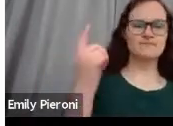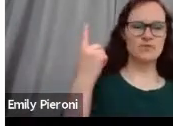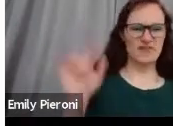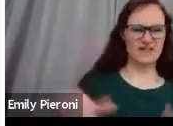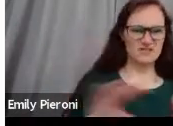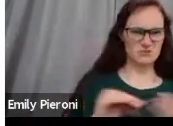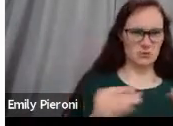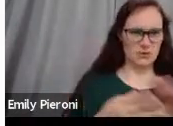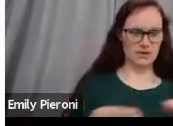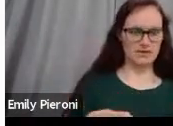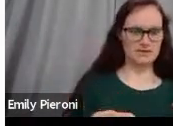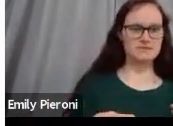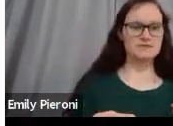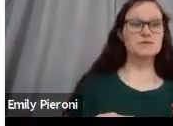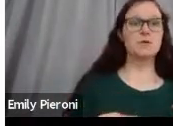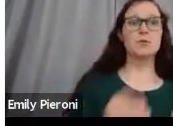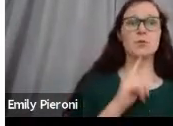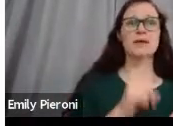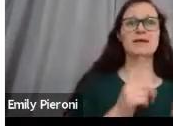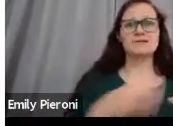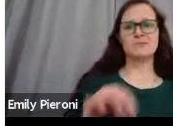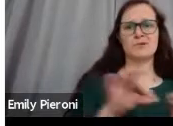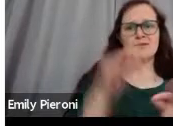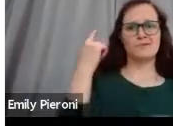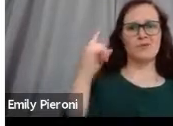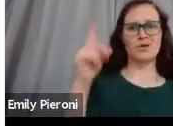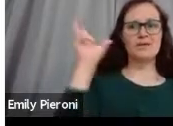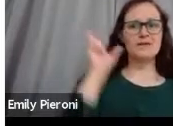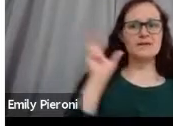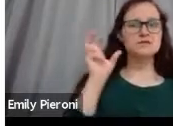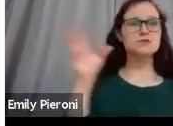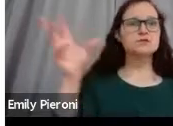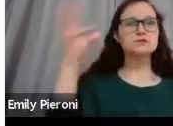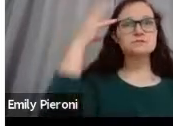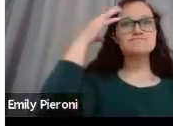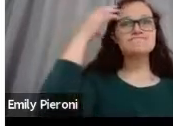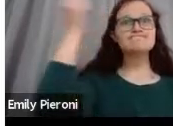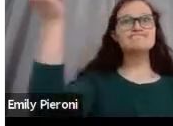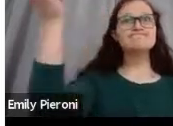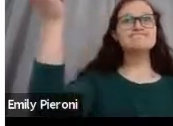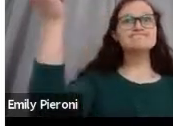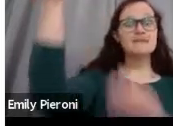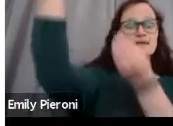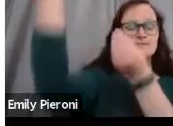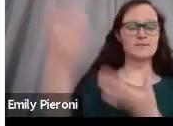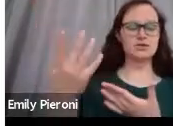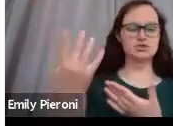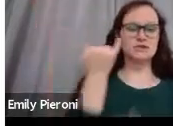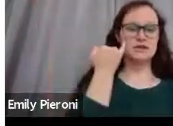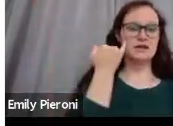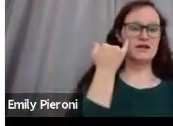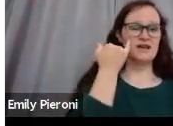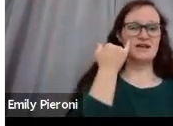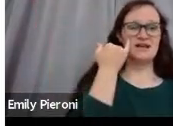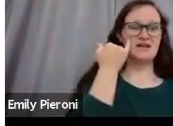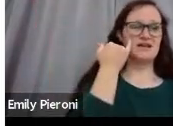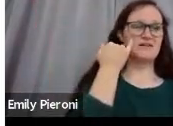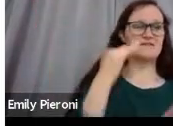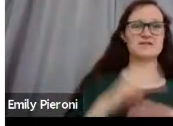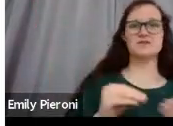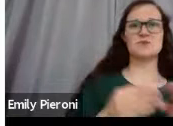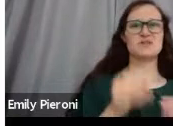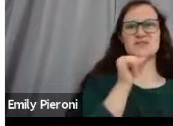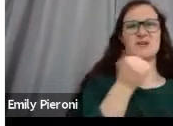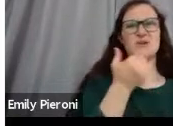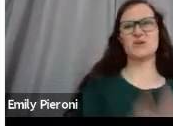And so if the story isn't memorable, then the audience is going to be losing. You're going to lose